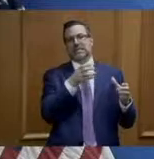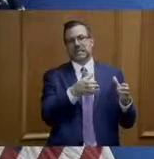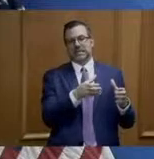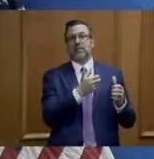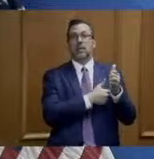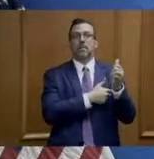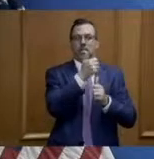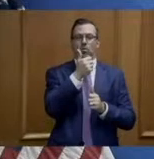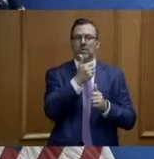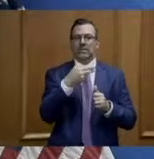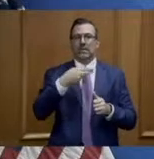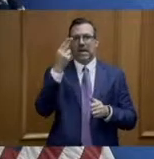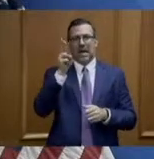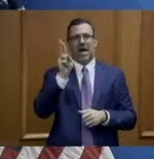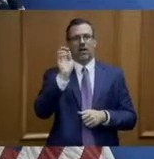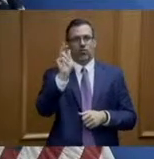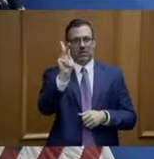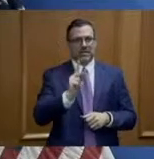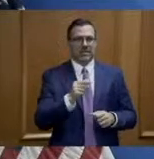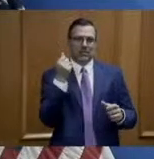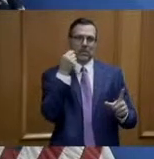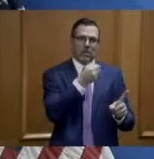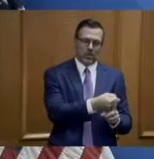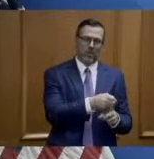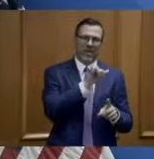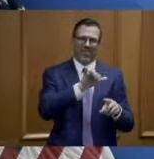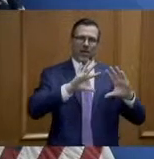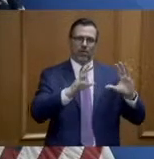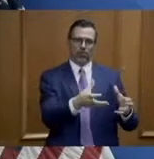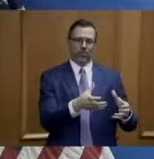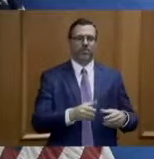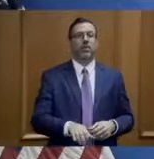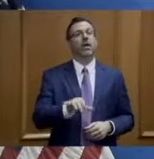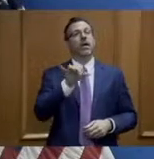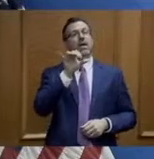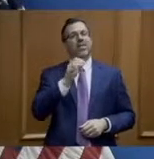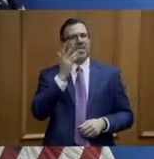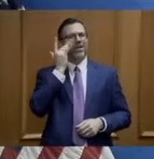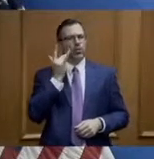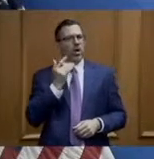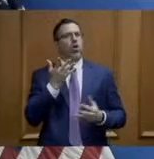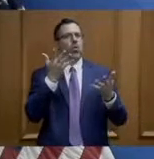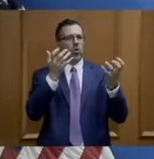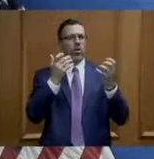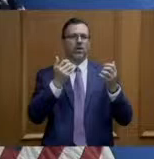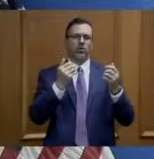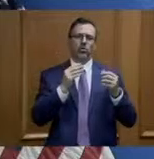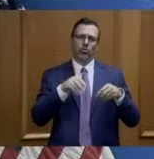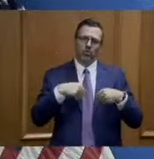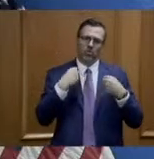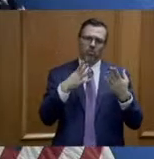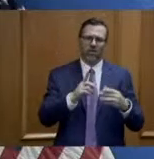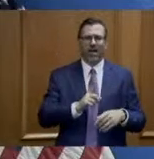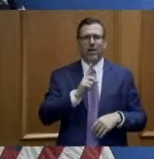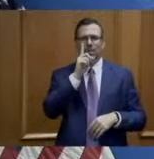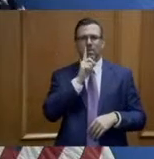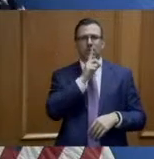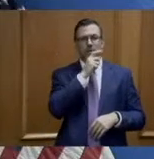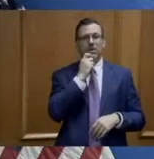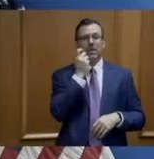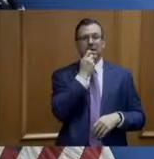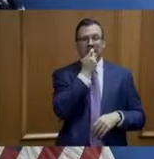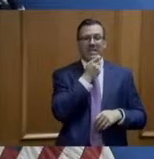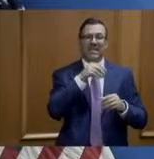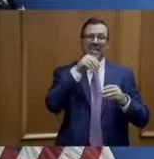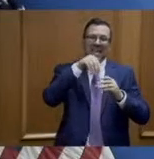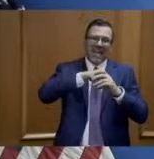we have announced even today this strategy to do testing in every single of our